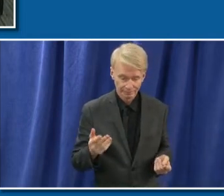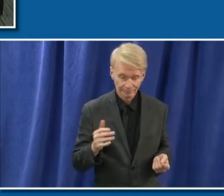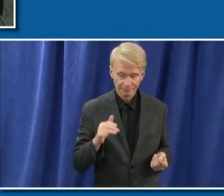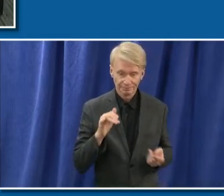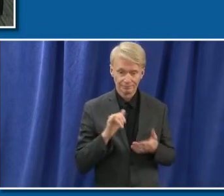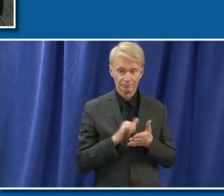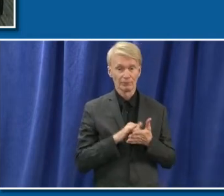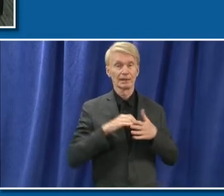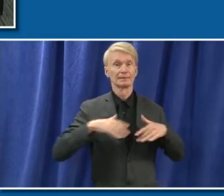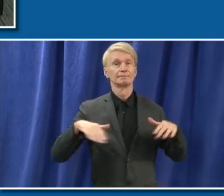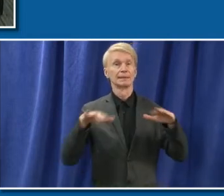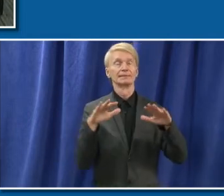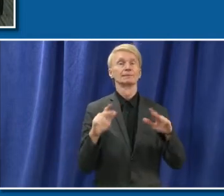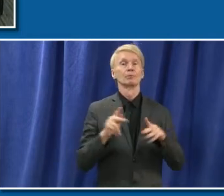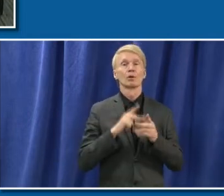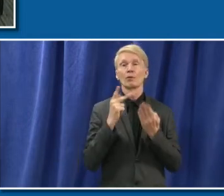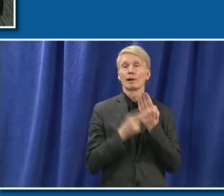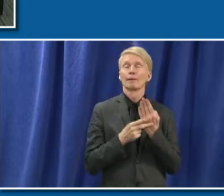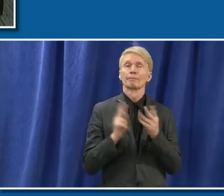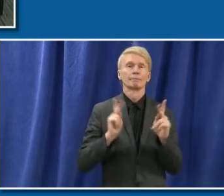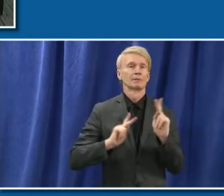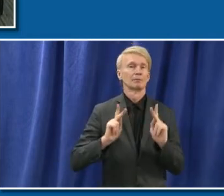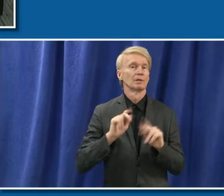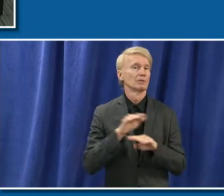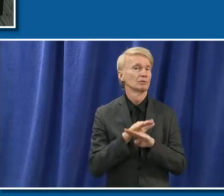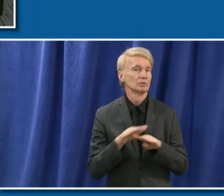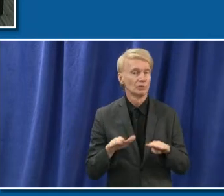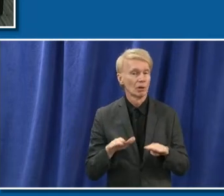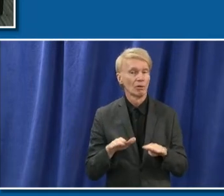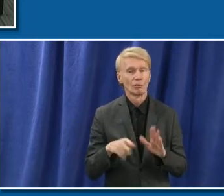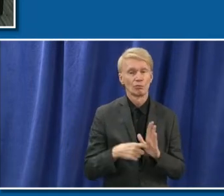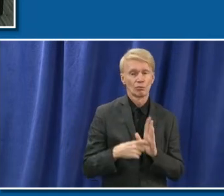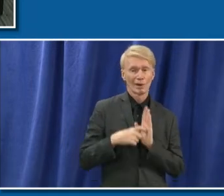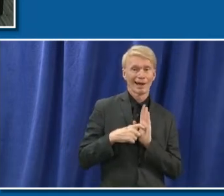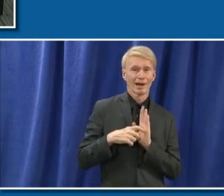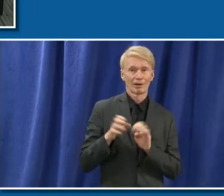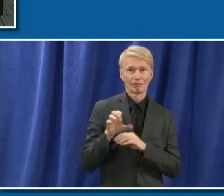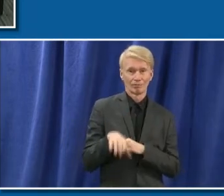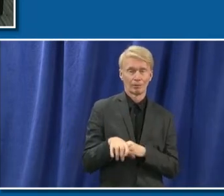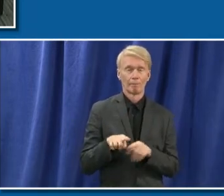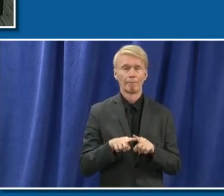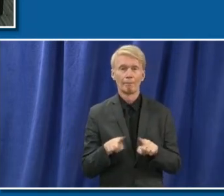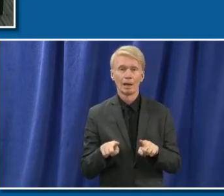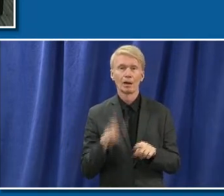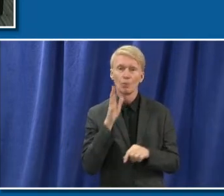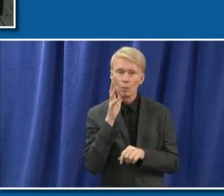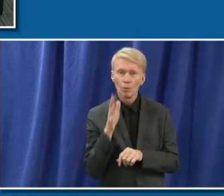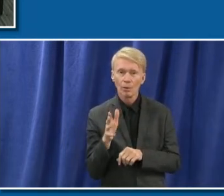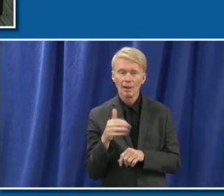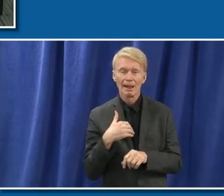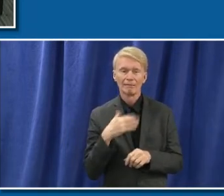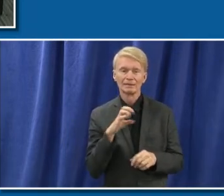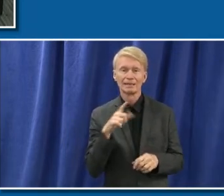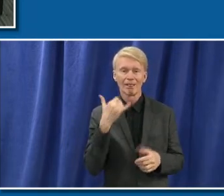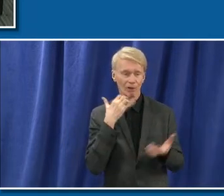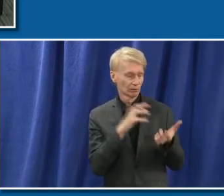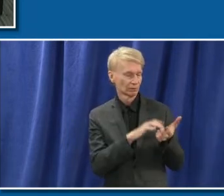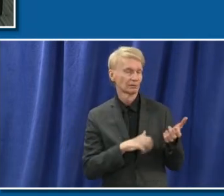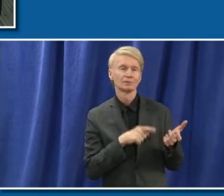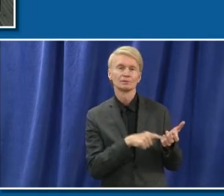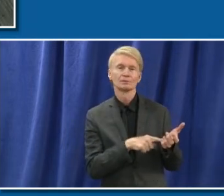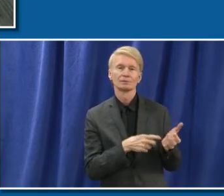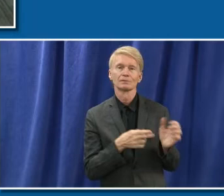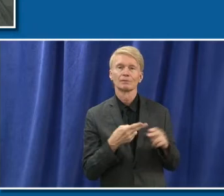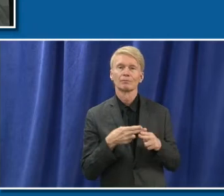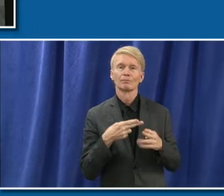V-Safe program, people are not required to, but will be encouraged to, through their cell phone, be enrolled in